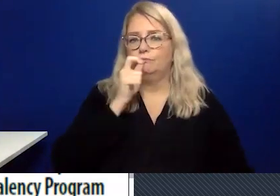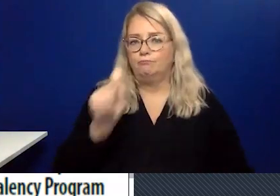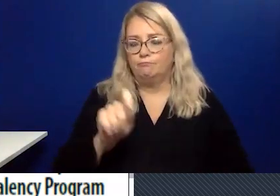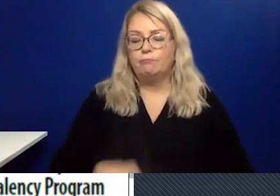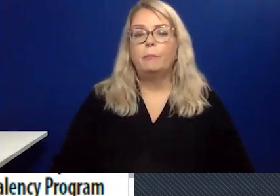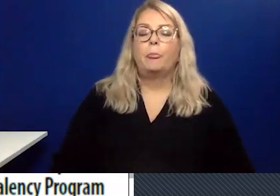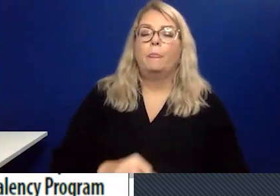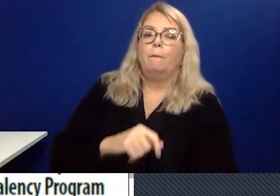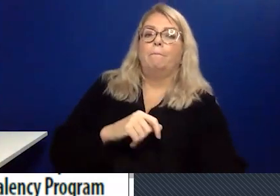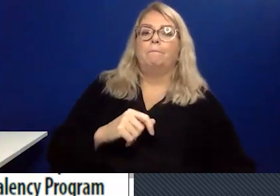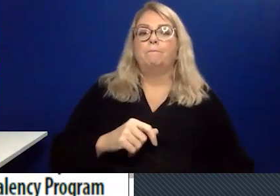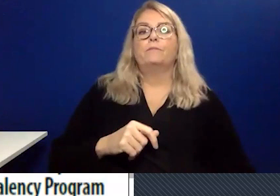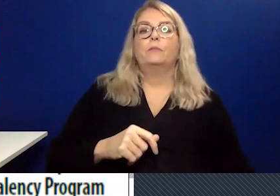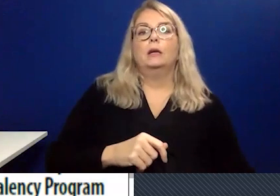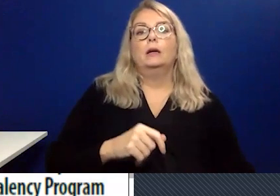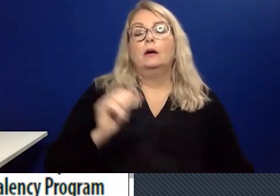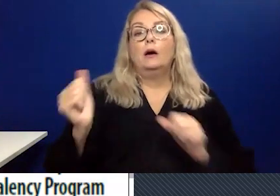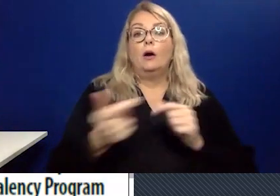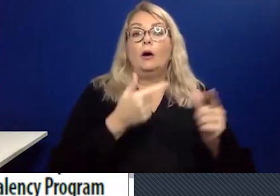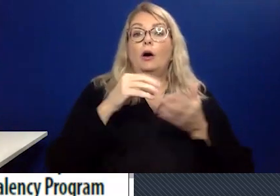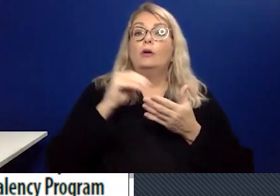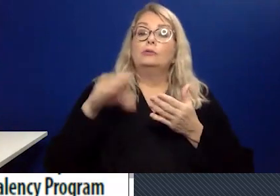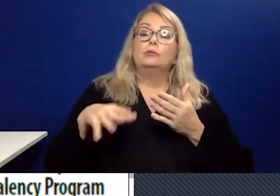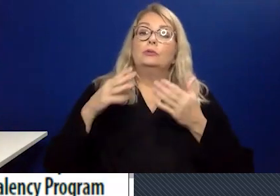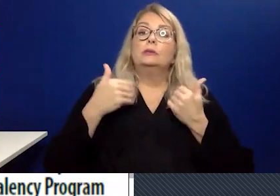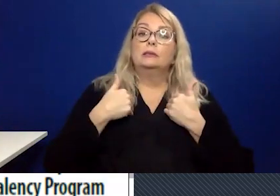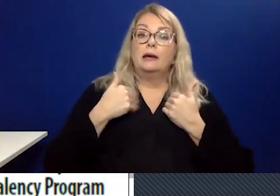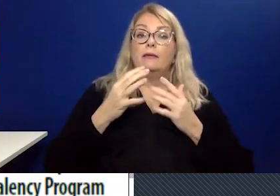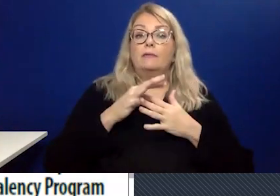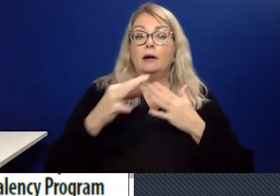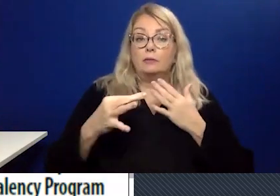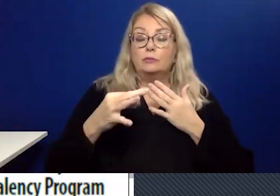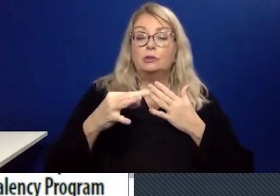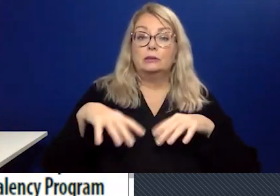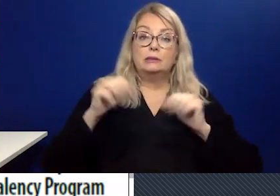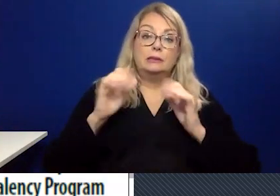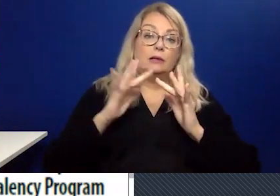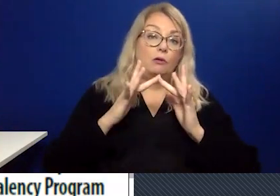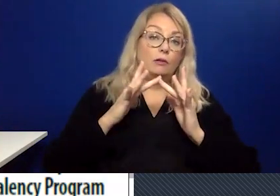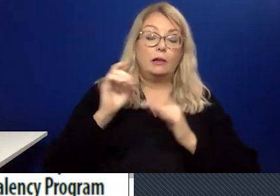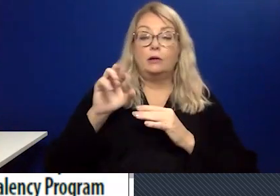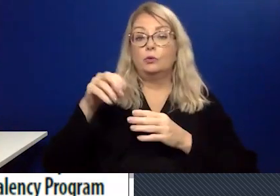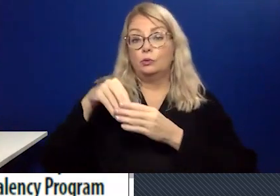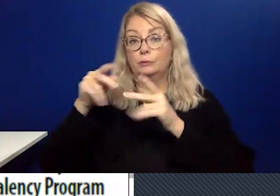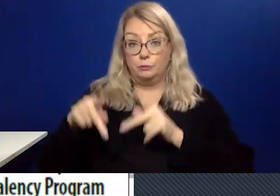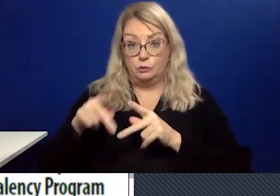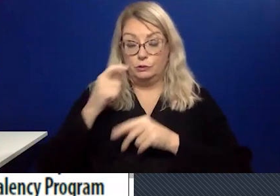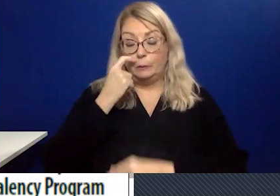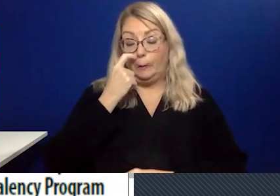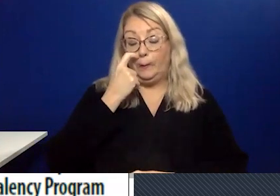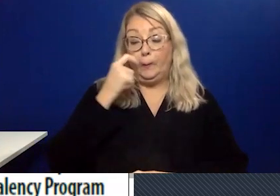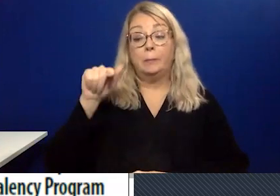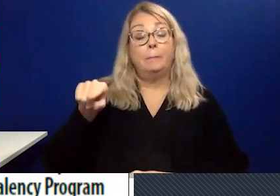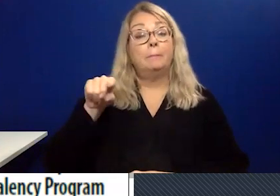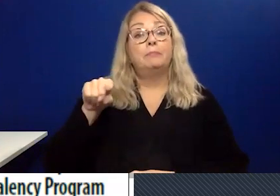also have the option, not some of these students. Students have the option to take this course online or in person. So the in-person class, they